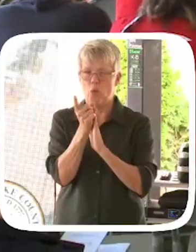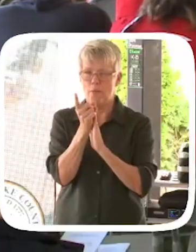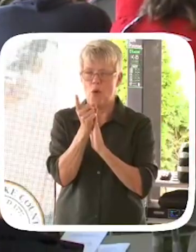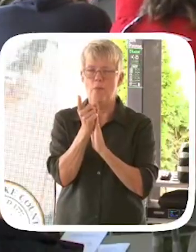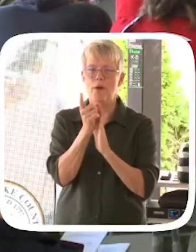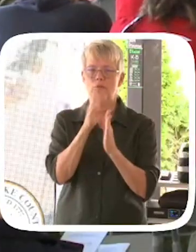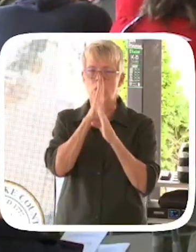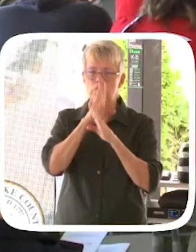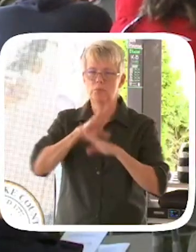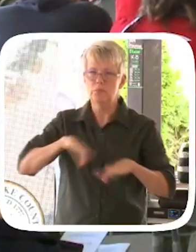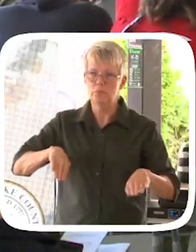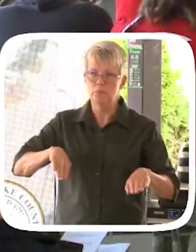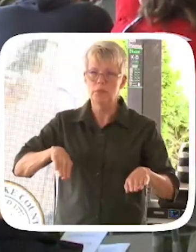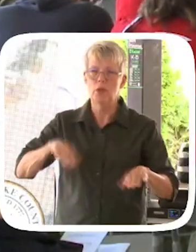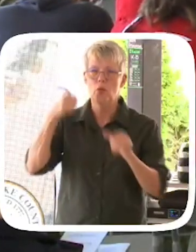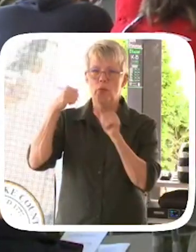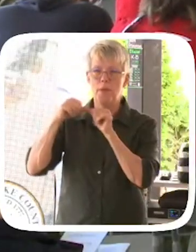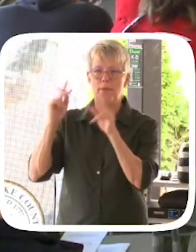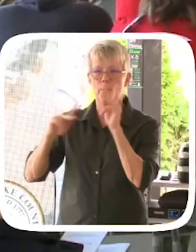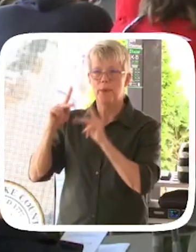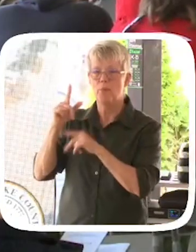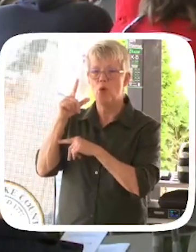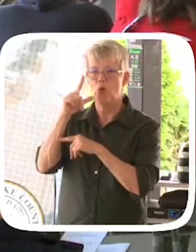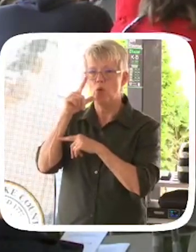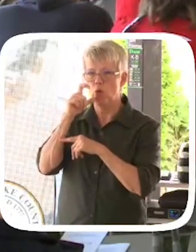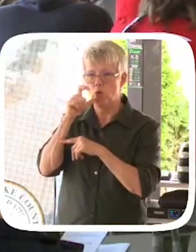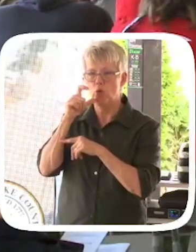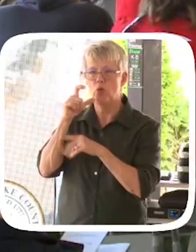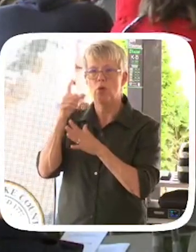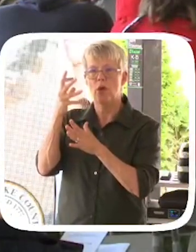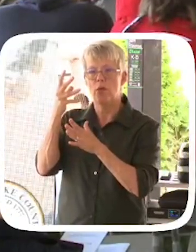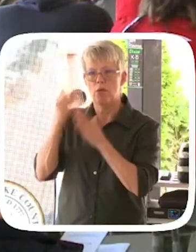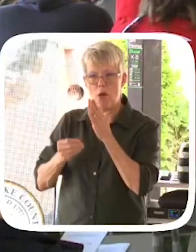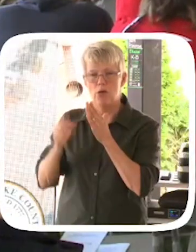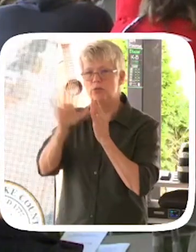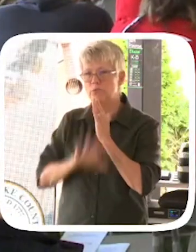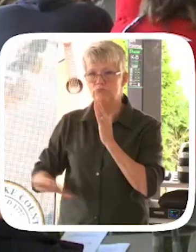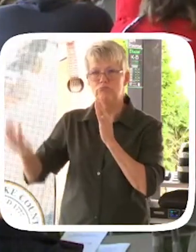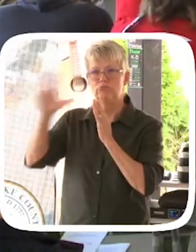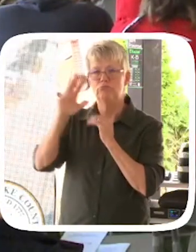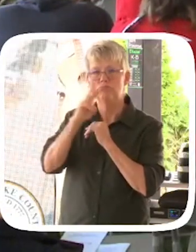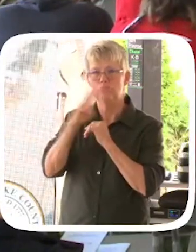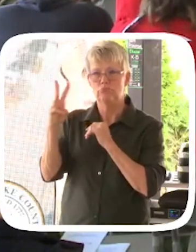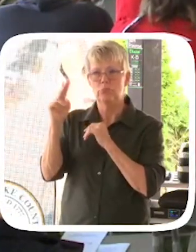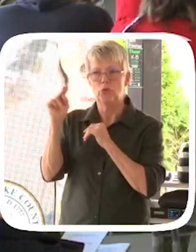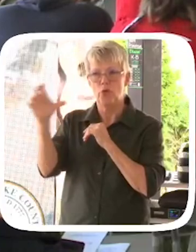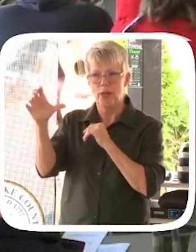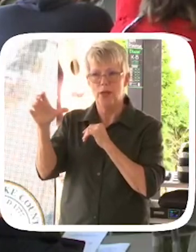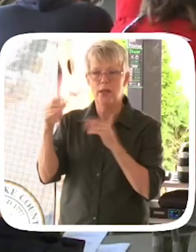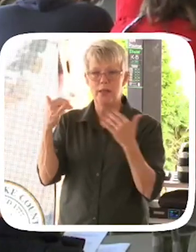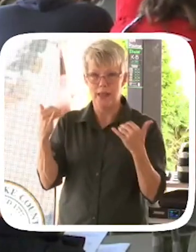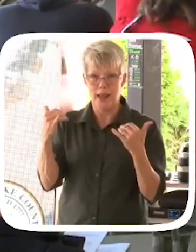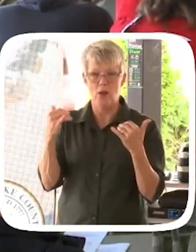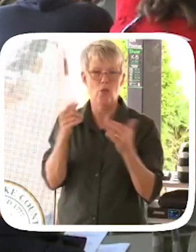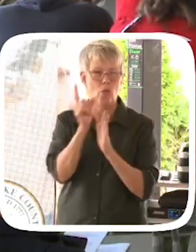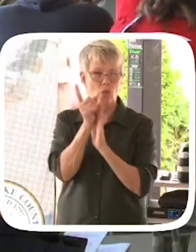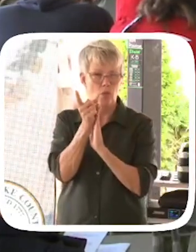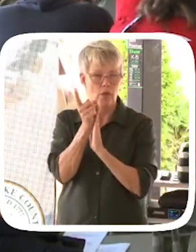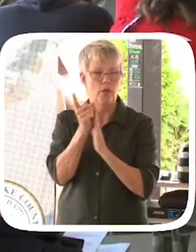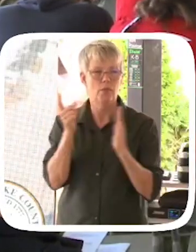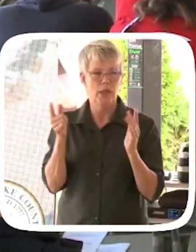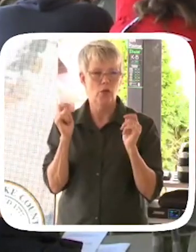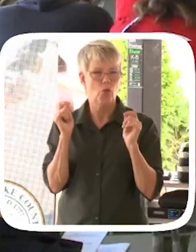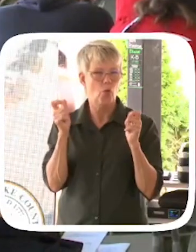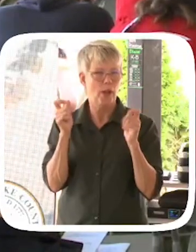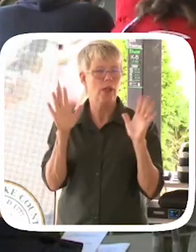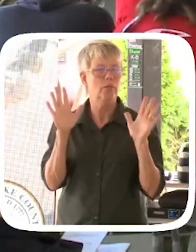silence for those that were lost, not just Nick and Burke County, but those west of us as well. So I'd like to invite you to join me in a